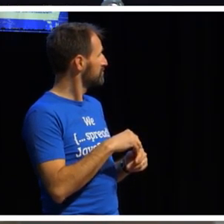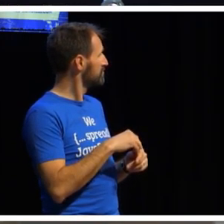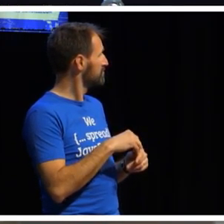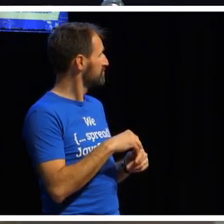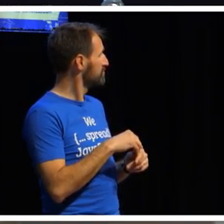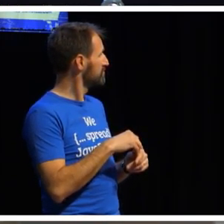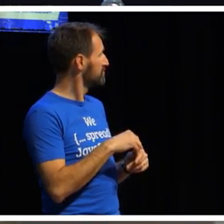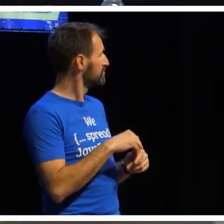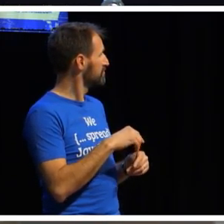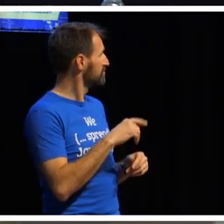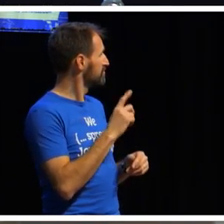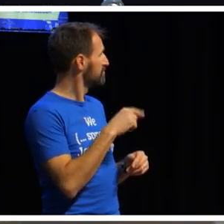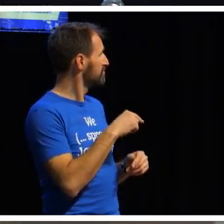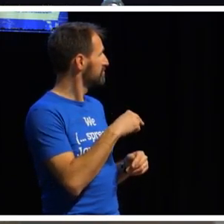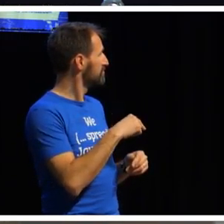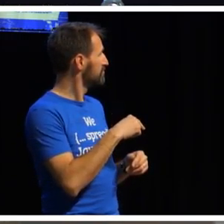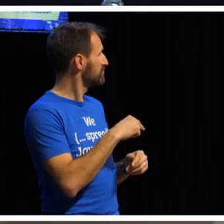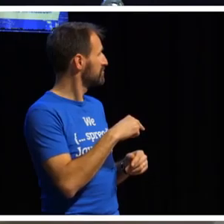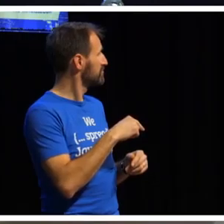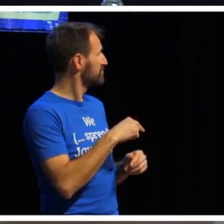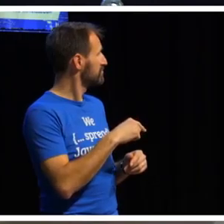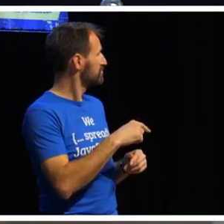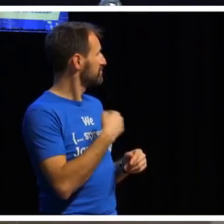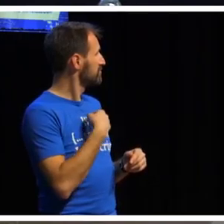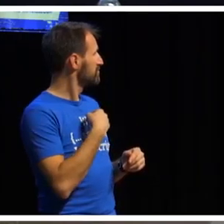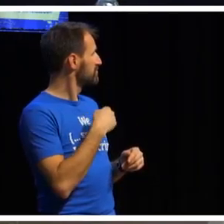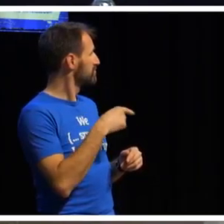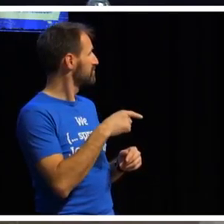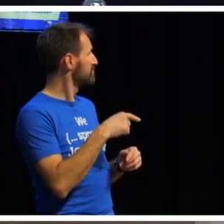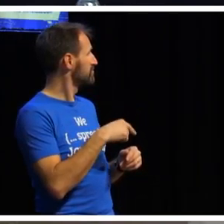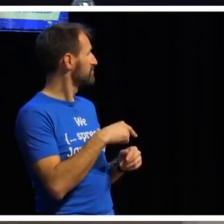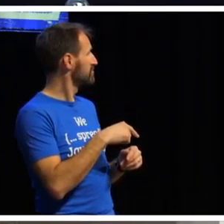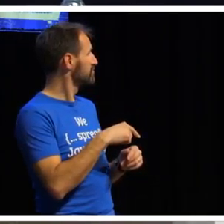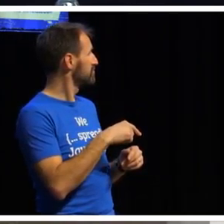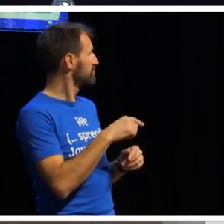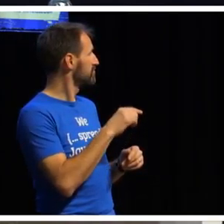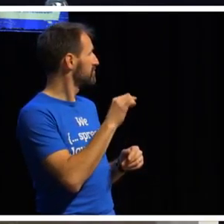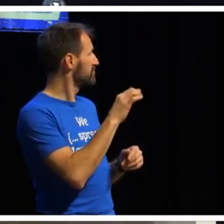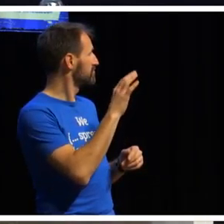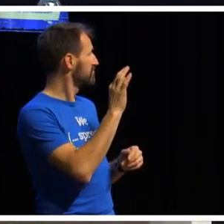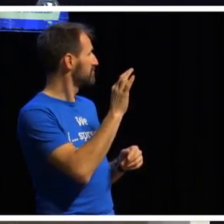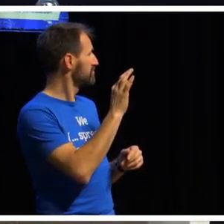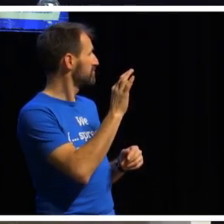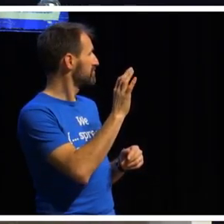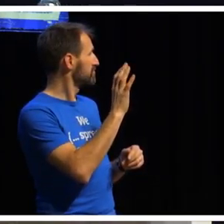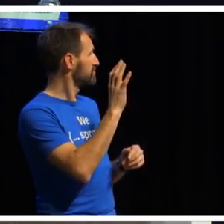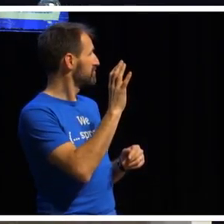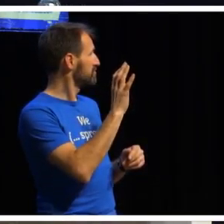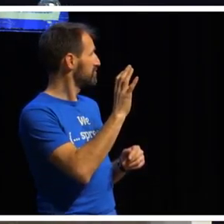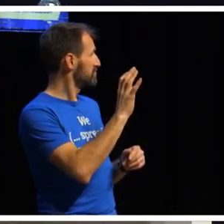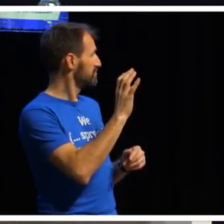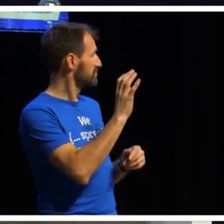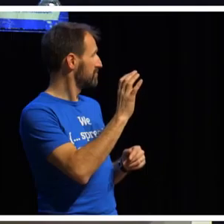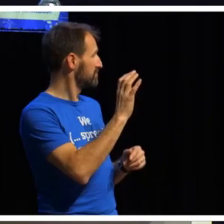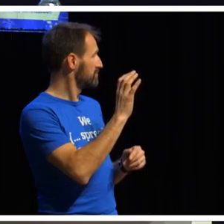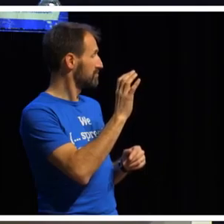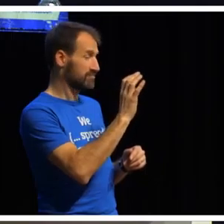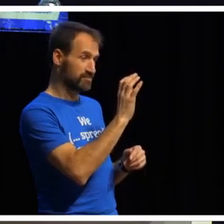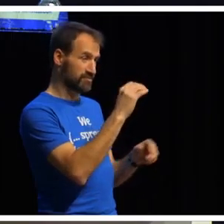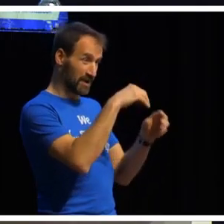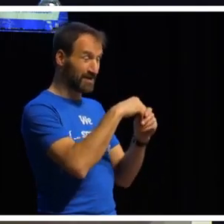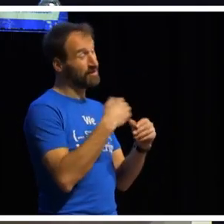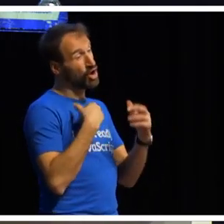Now, I've got a ping pong ball here with a magnet on the bottom of it. So hopefully, if I bring this near, we'll start to see those values change. So